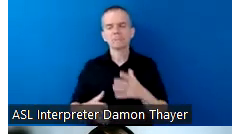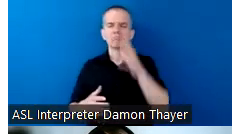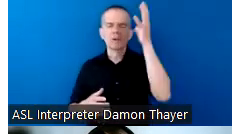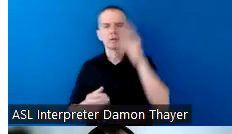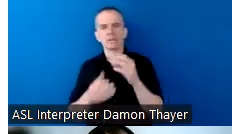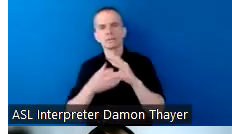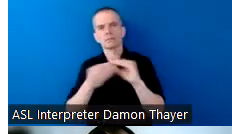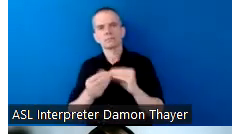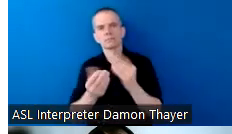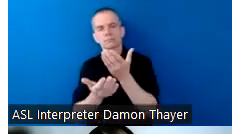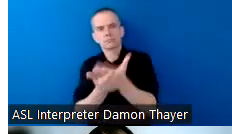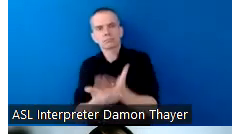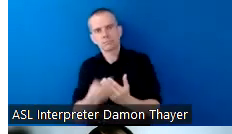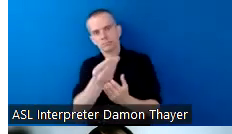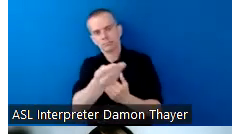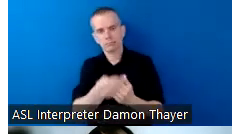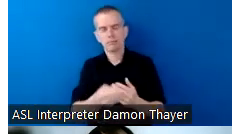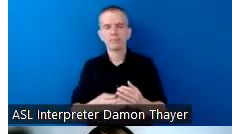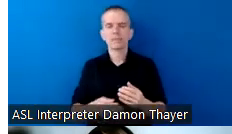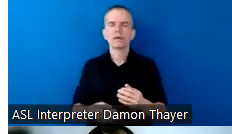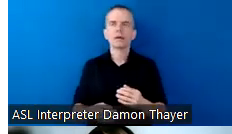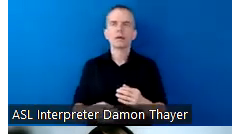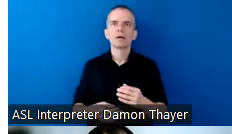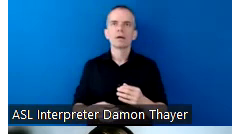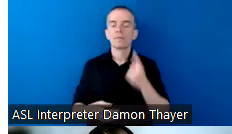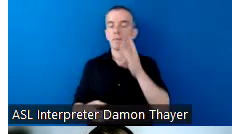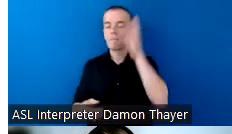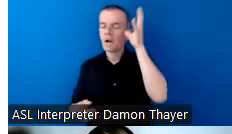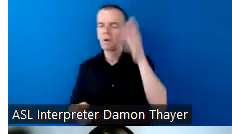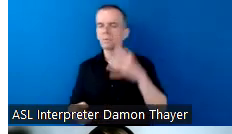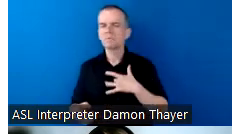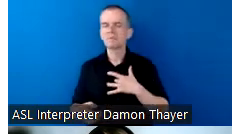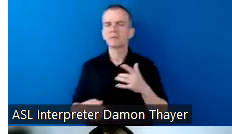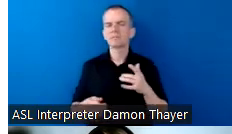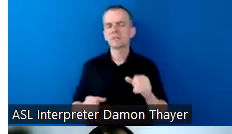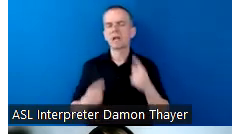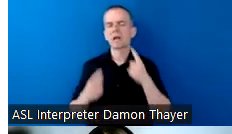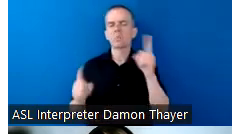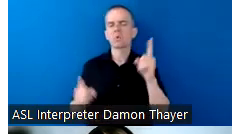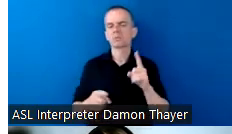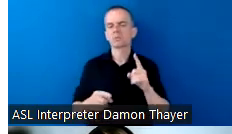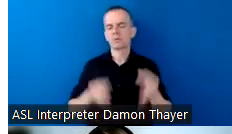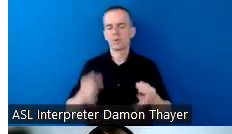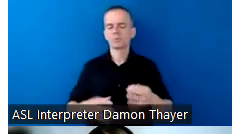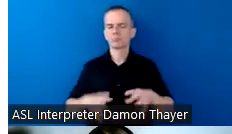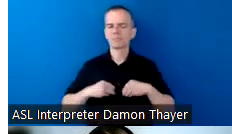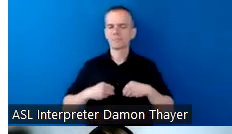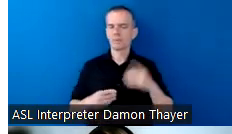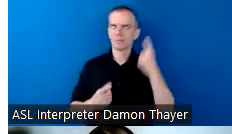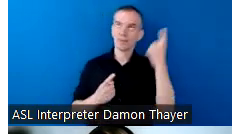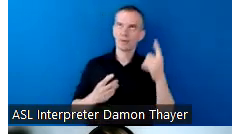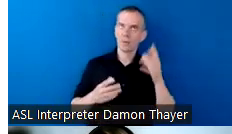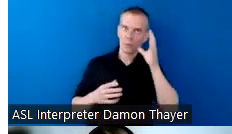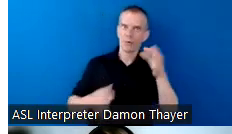in court? And in some instances, we think it will for parents. And we always tell folks to be aware of those